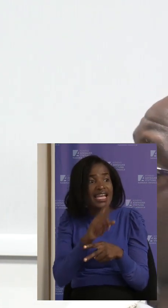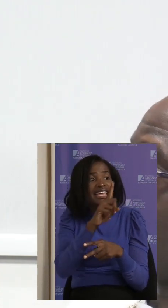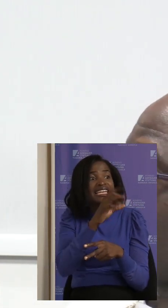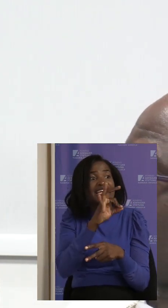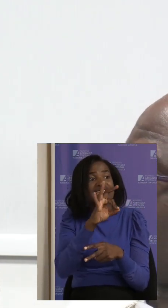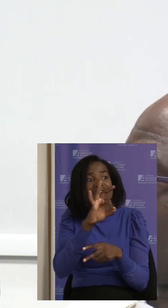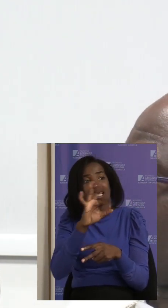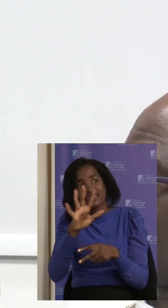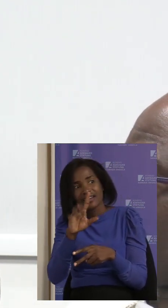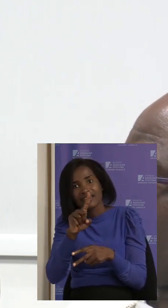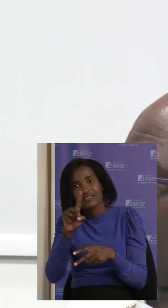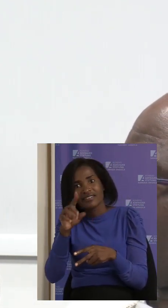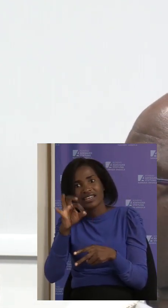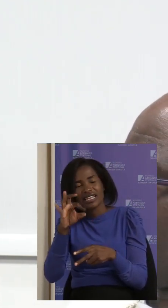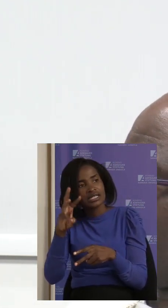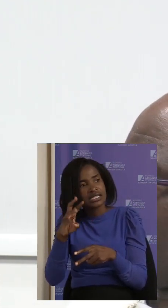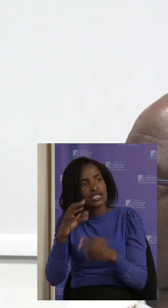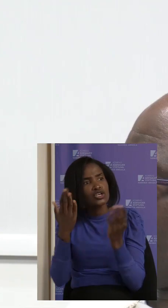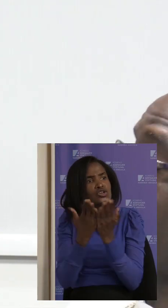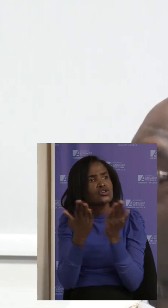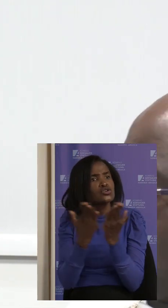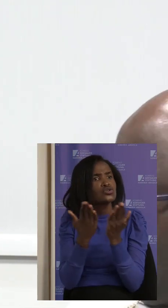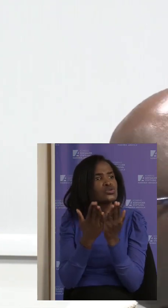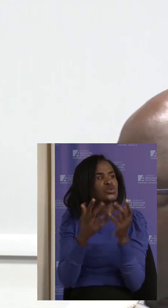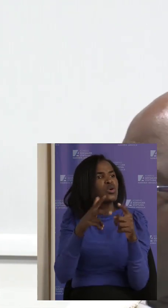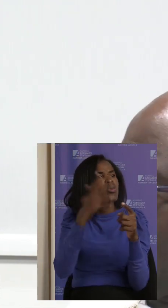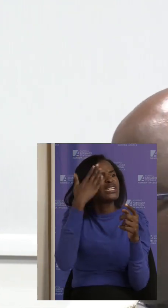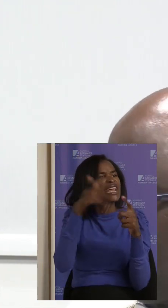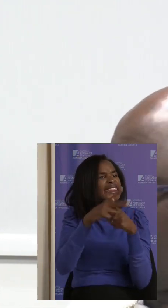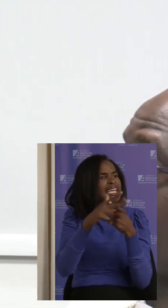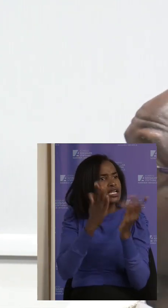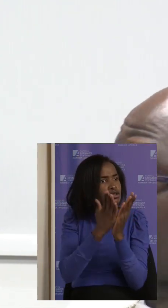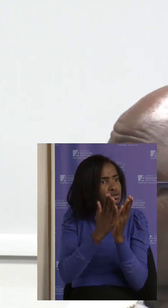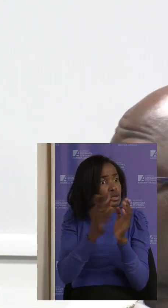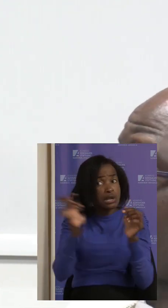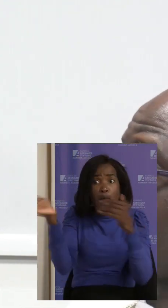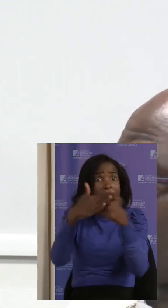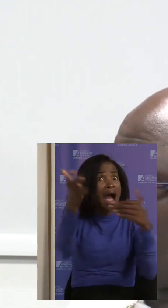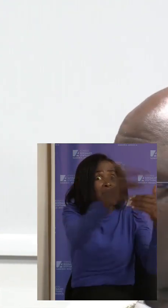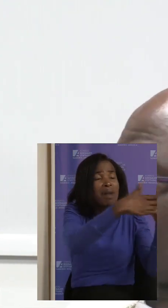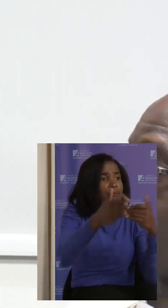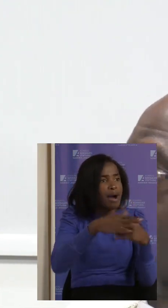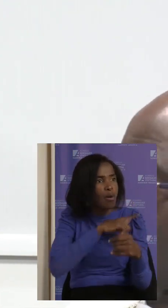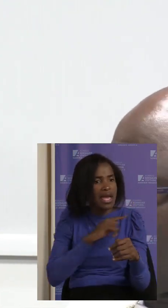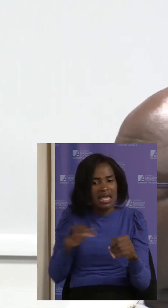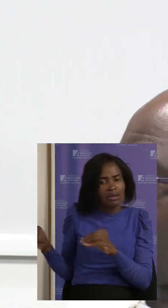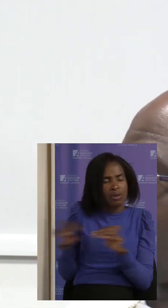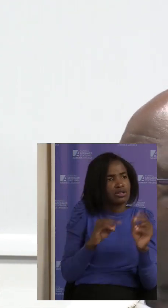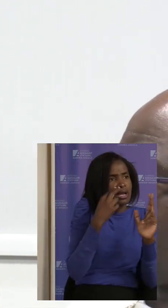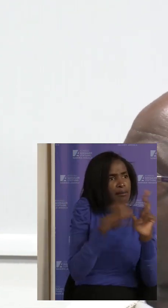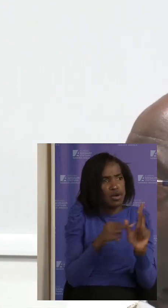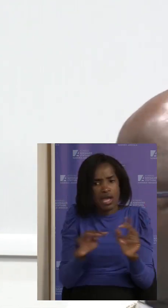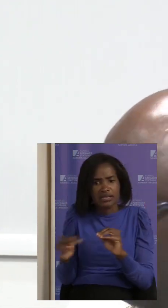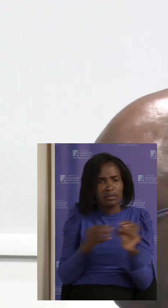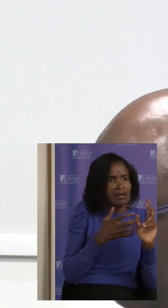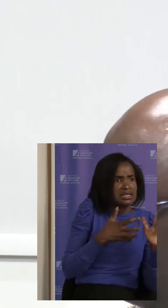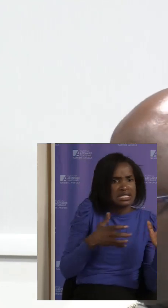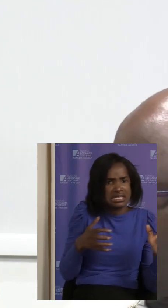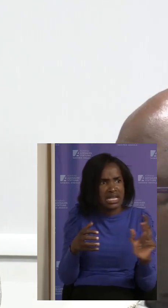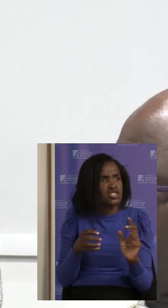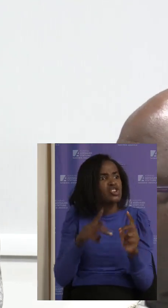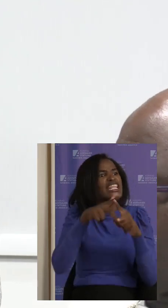1995-96, we had all these schools that were technical schools. We closed them because we all wanted to become lawyers, to become what and become what.